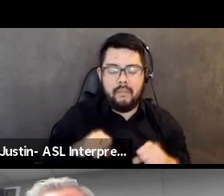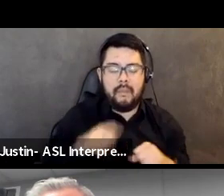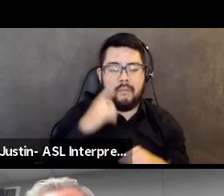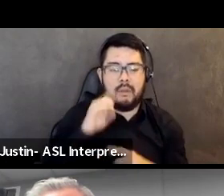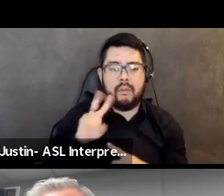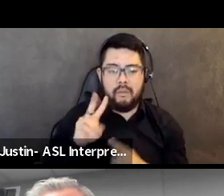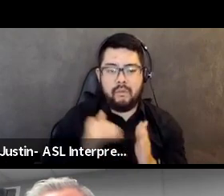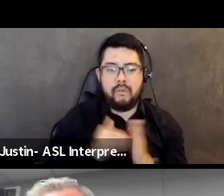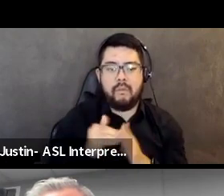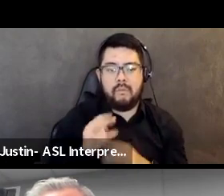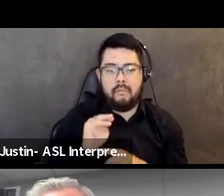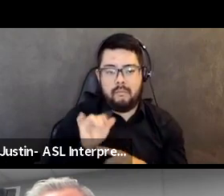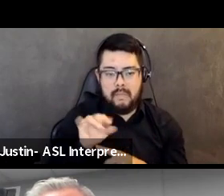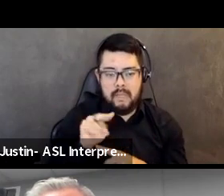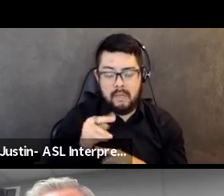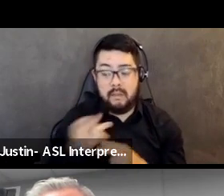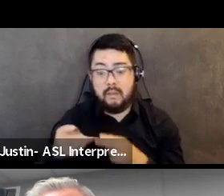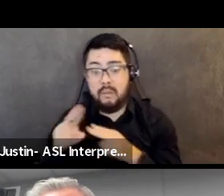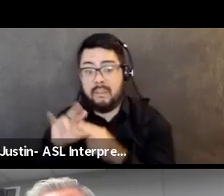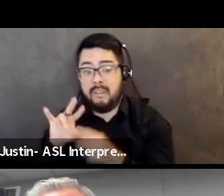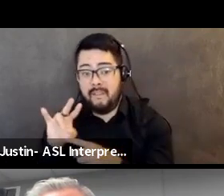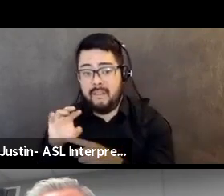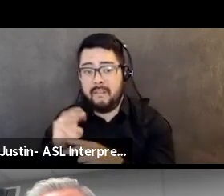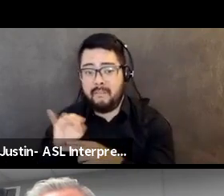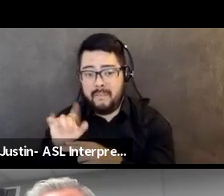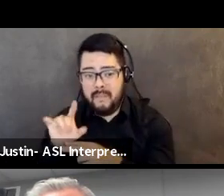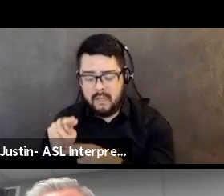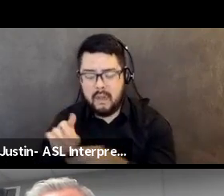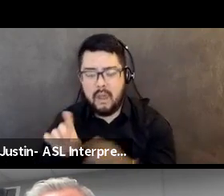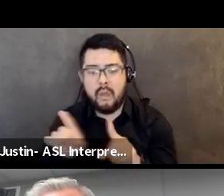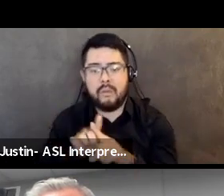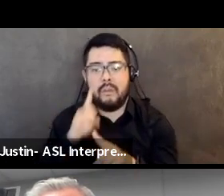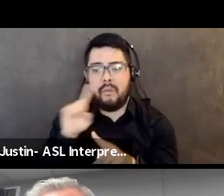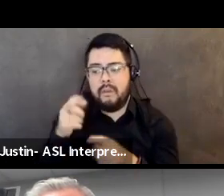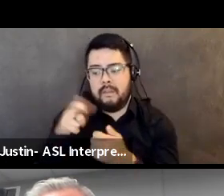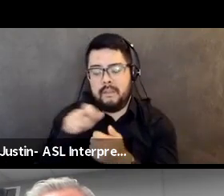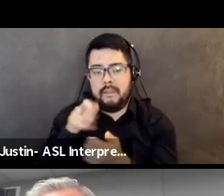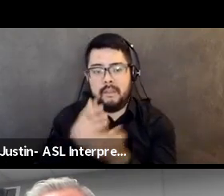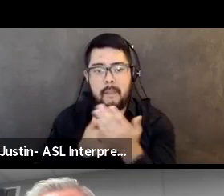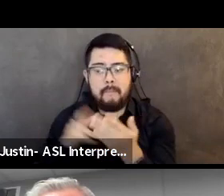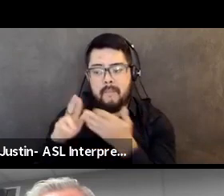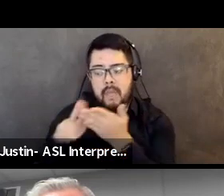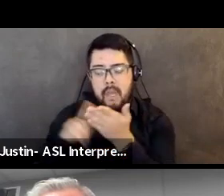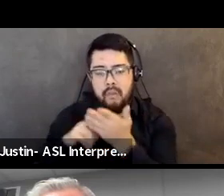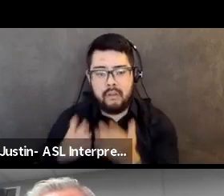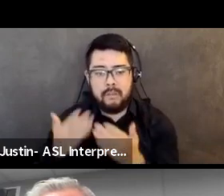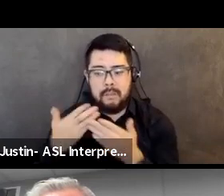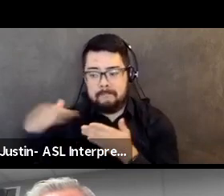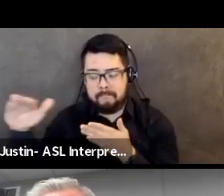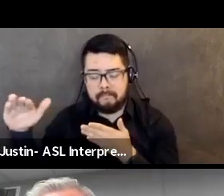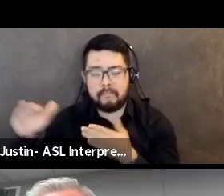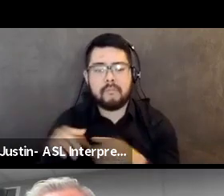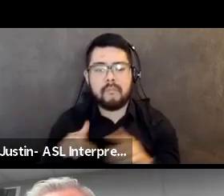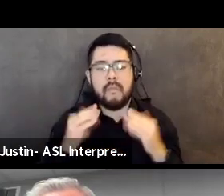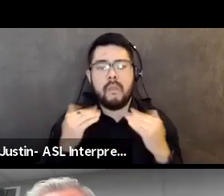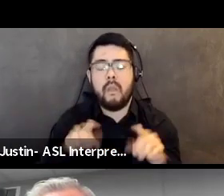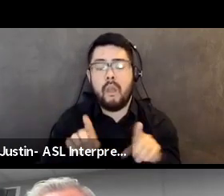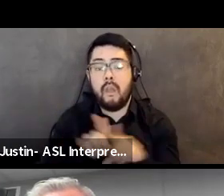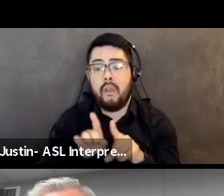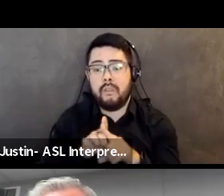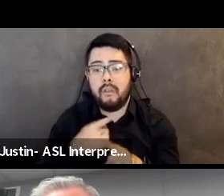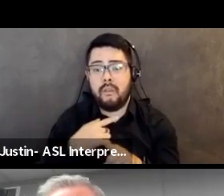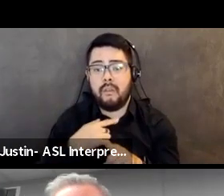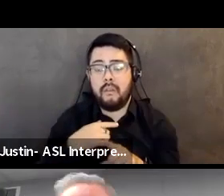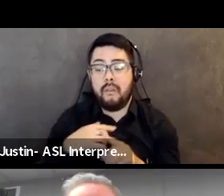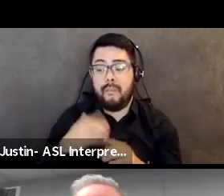various vendors during this extension period this amendment will also extend the term end date